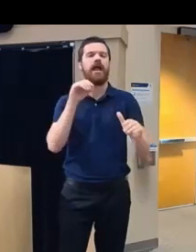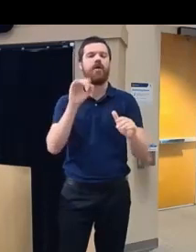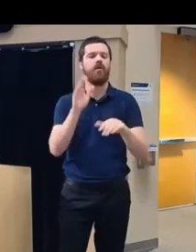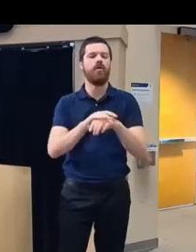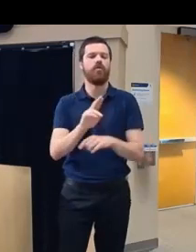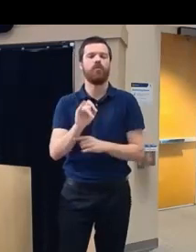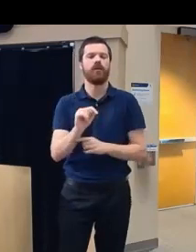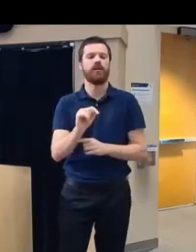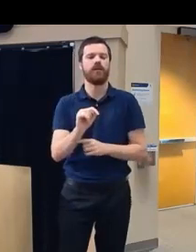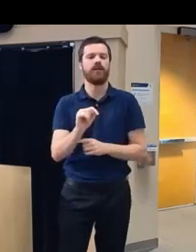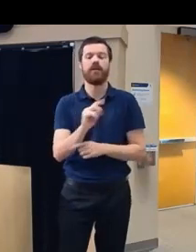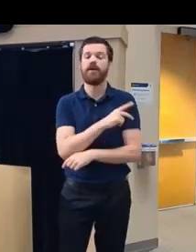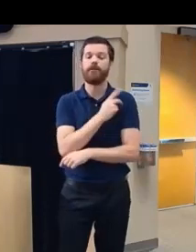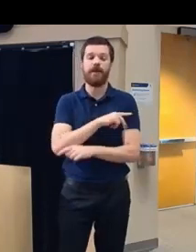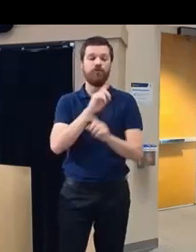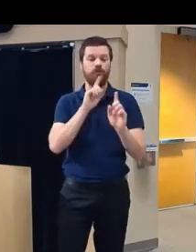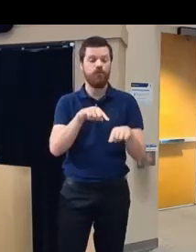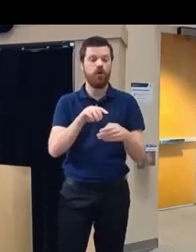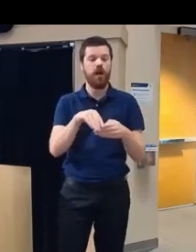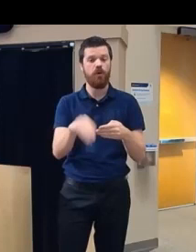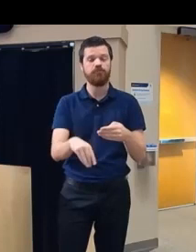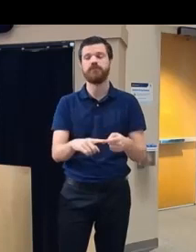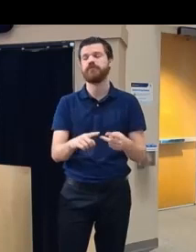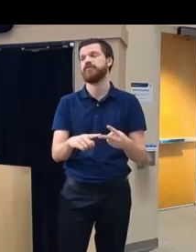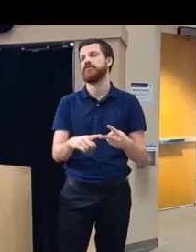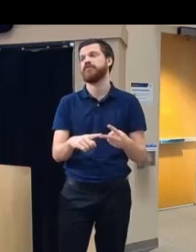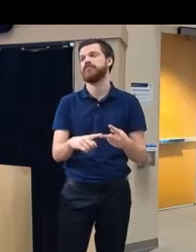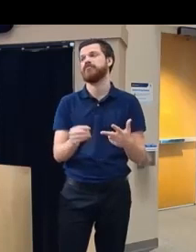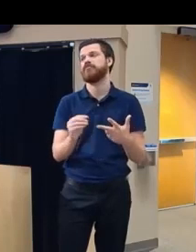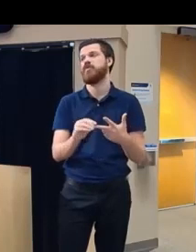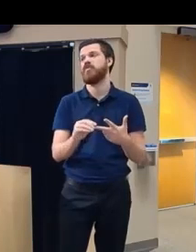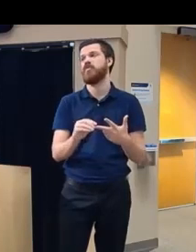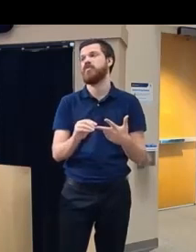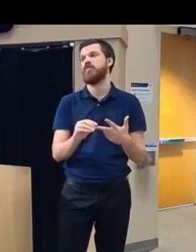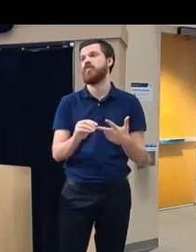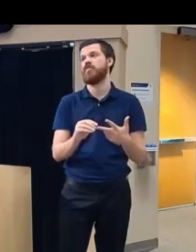the units, patient-reported outcomes, more